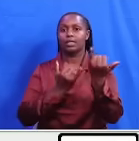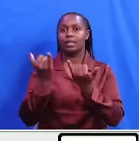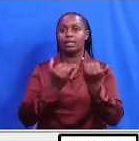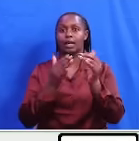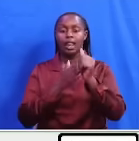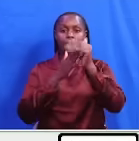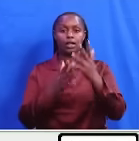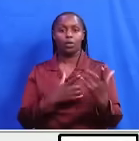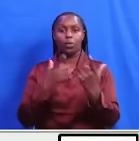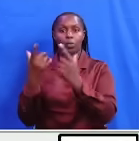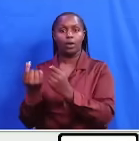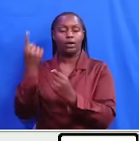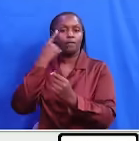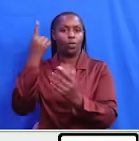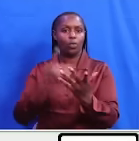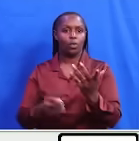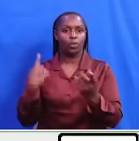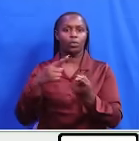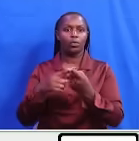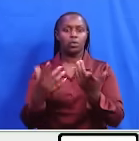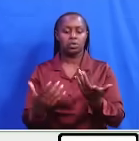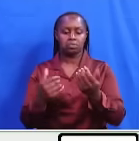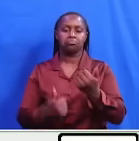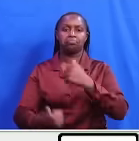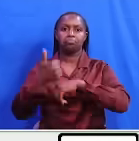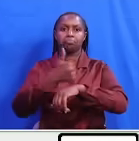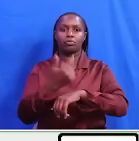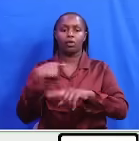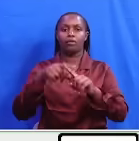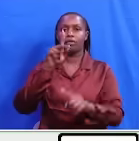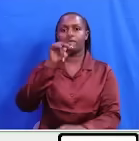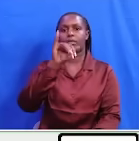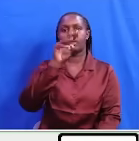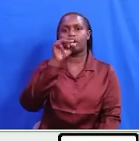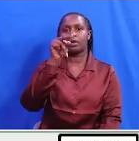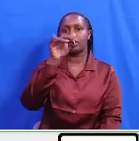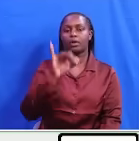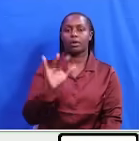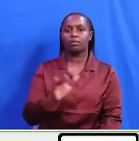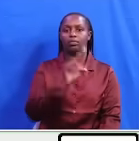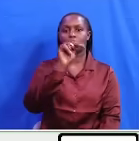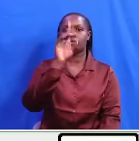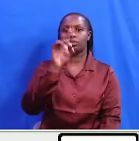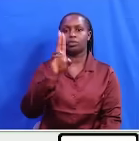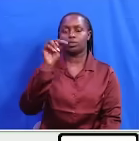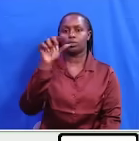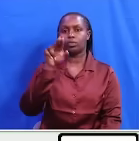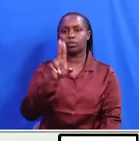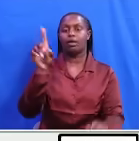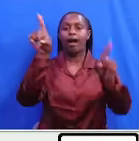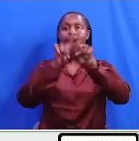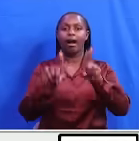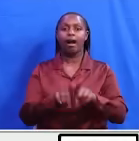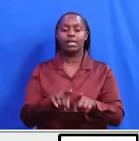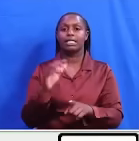the consecration and installation ceremony of Bishop Peter Kimani Ndungu in Embu County. And as William now